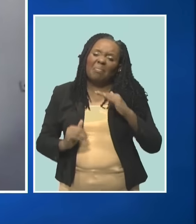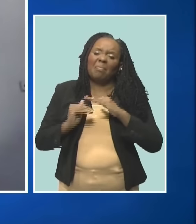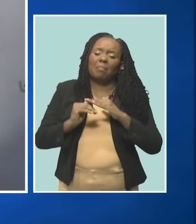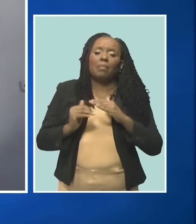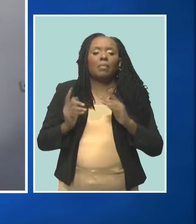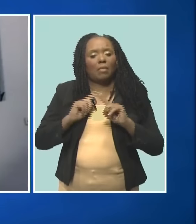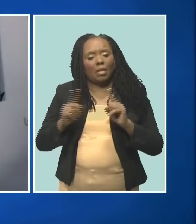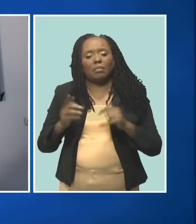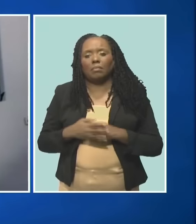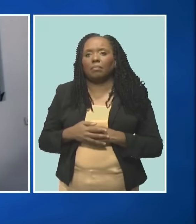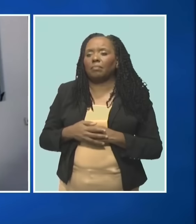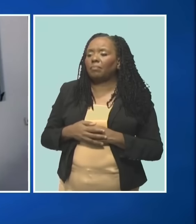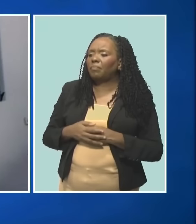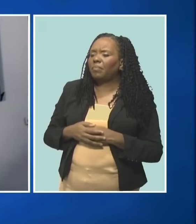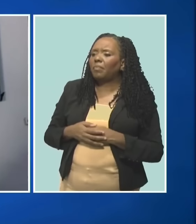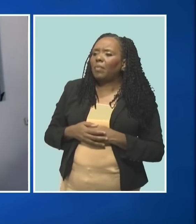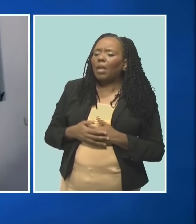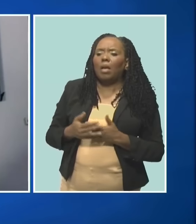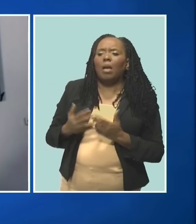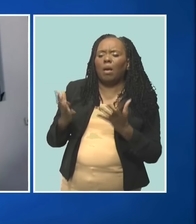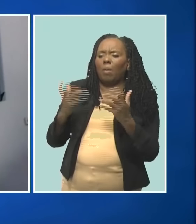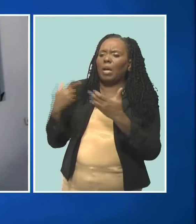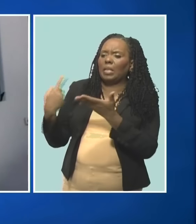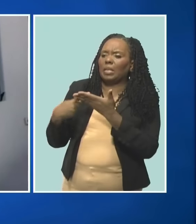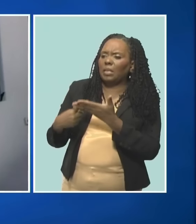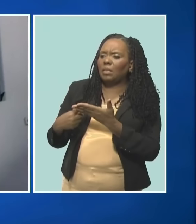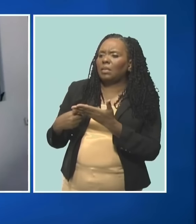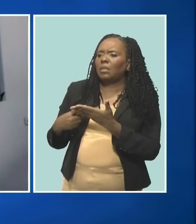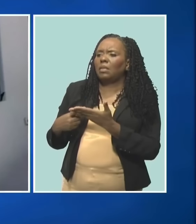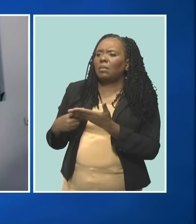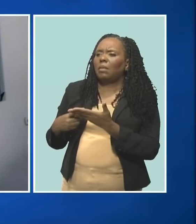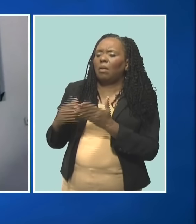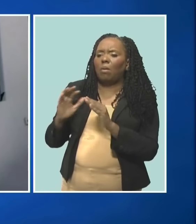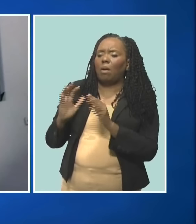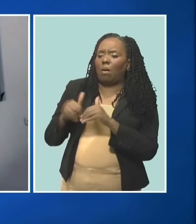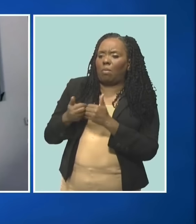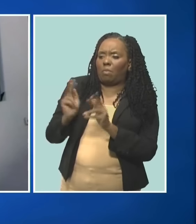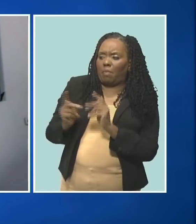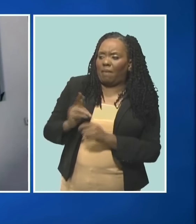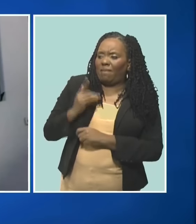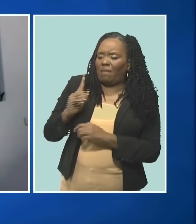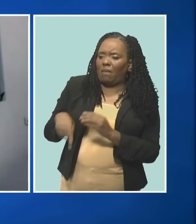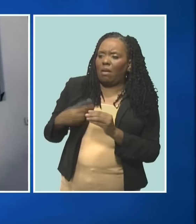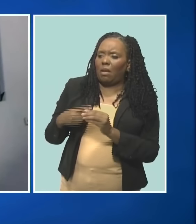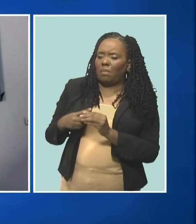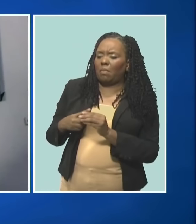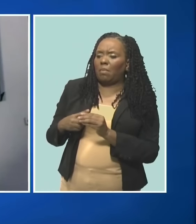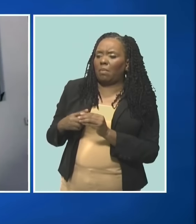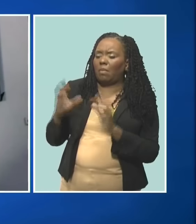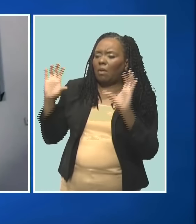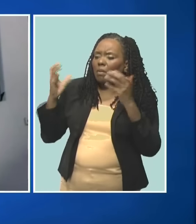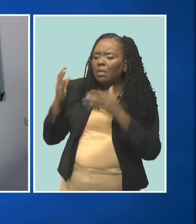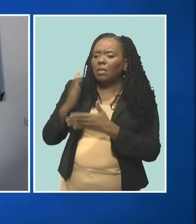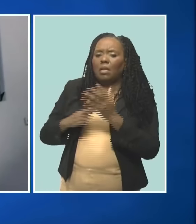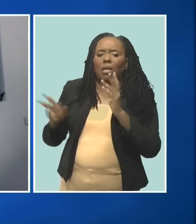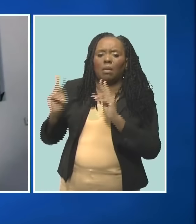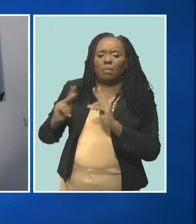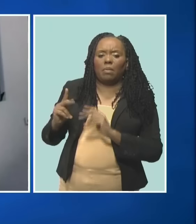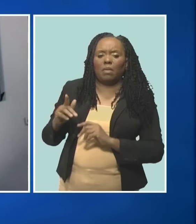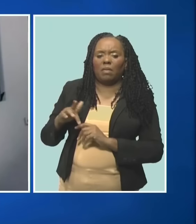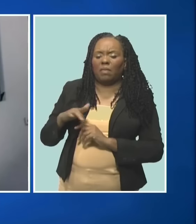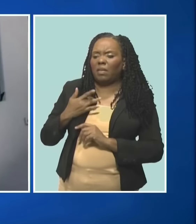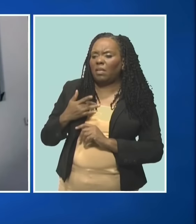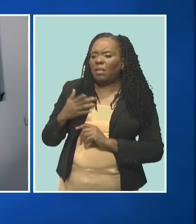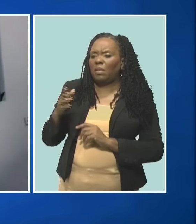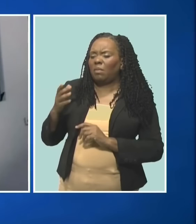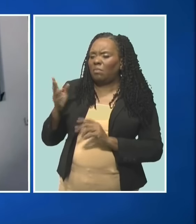about what it looked like, because there were also some complaints about what people consider to have been lewd behavior or outfits that left a lot to